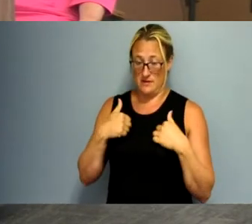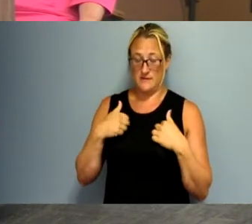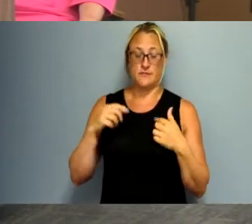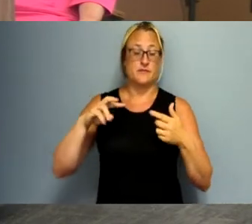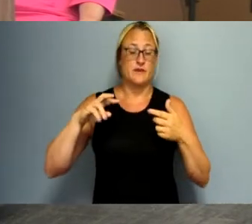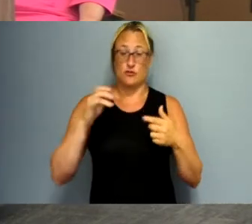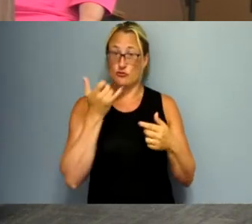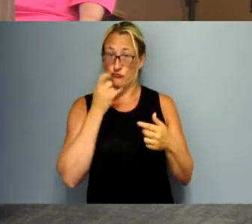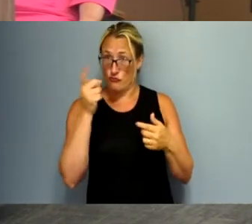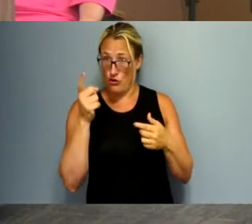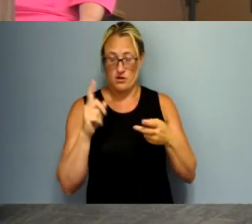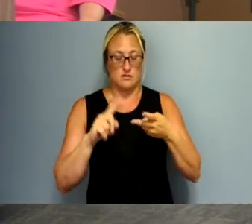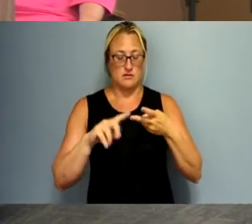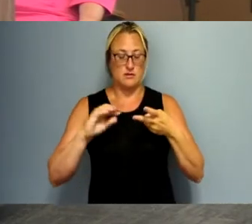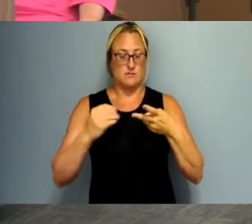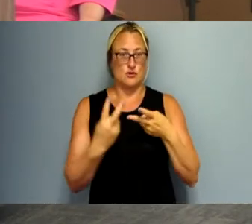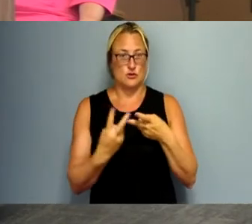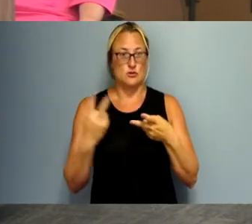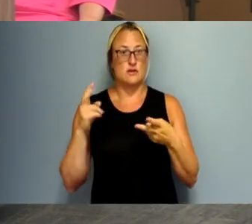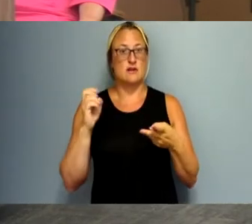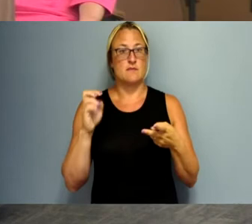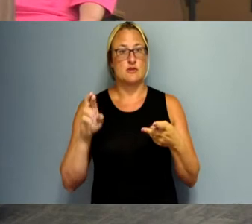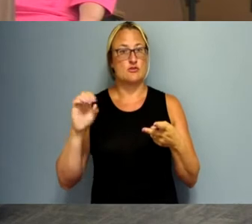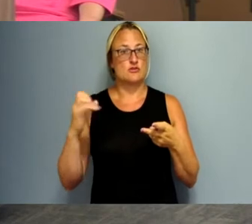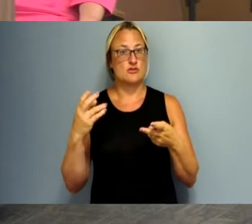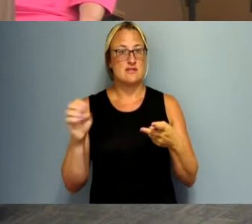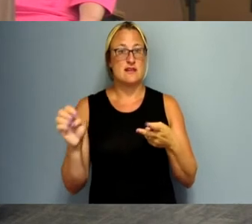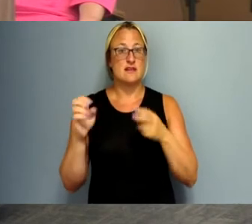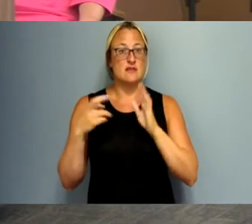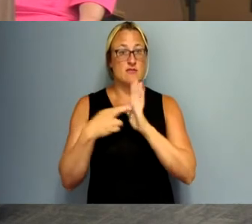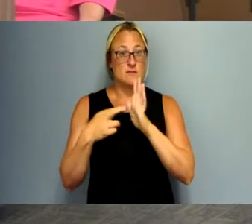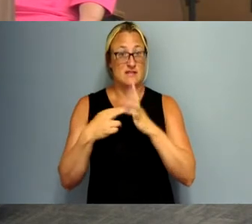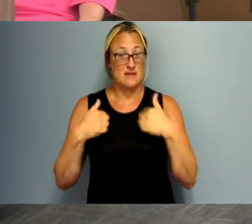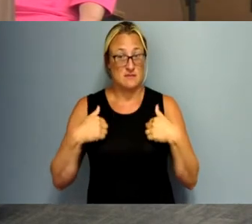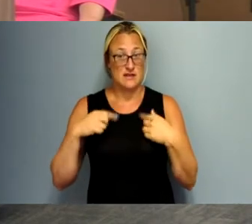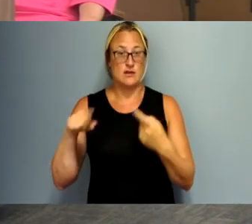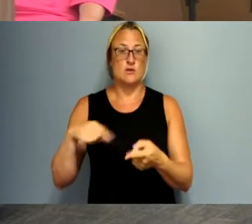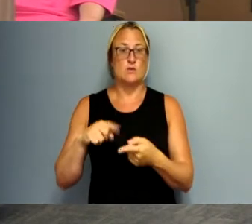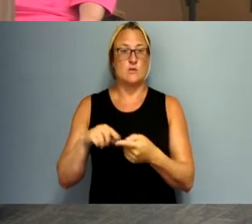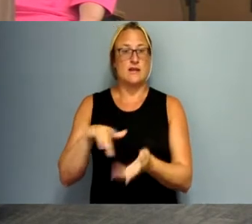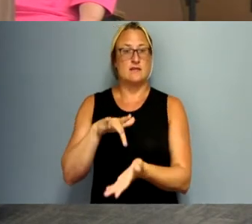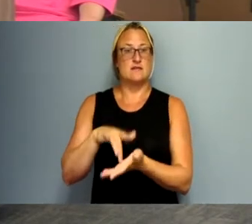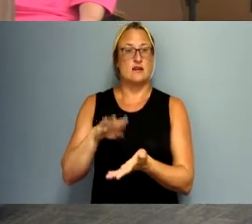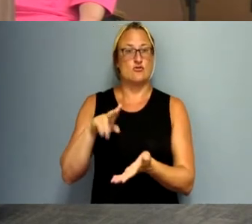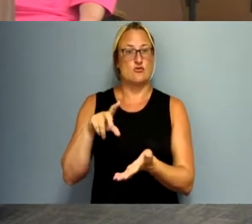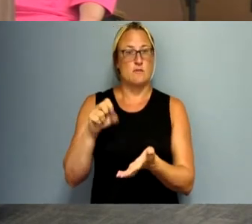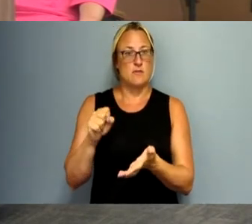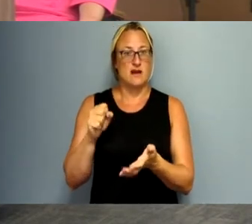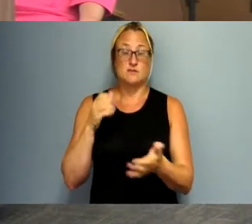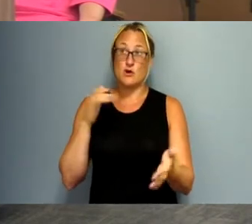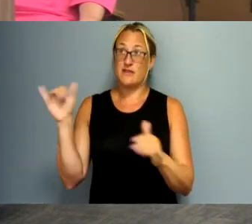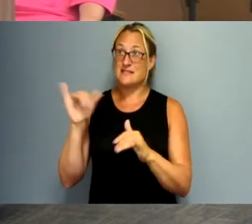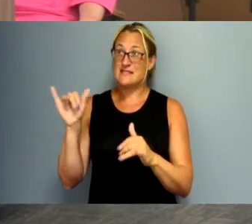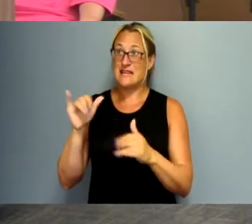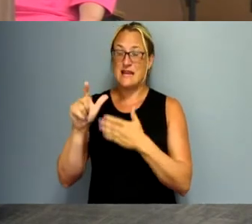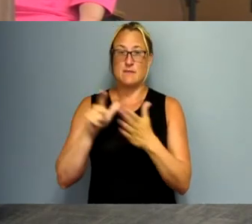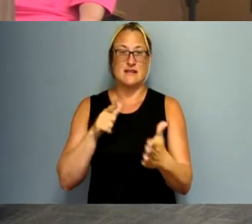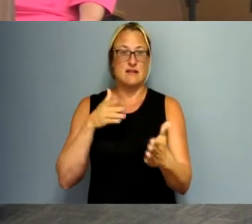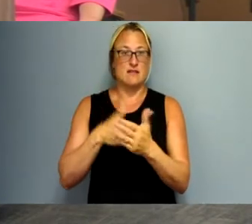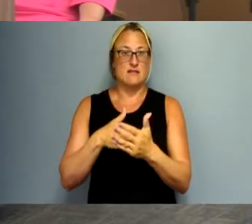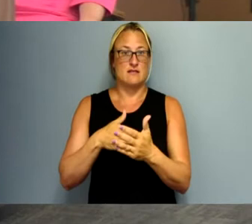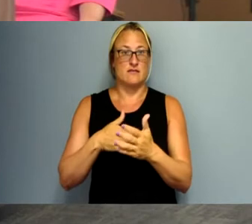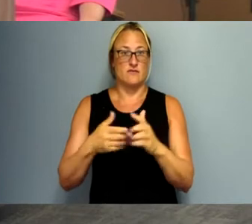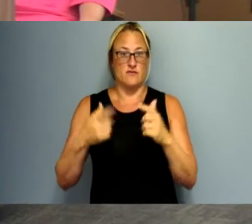Schnee represented me when Central Box brought the same legal action against me for trying to hide